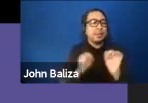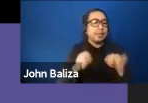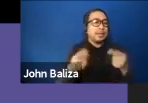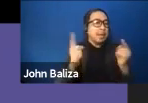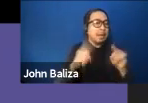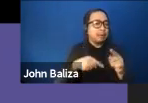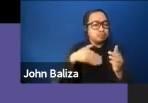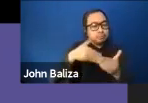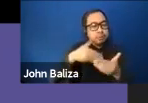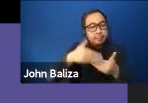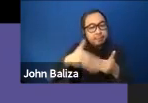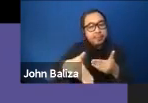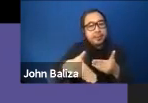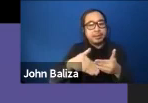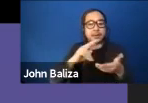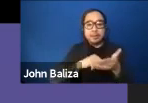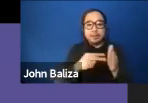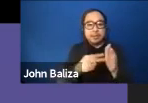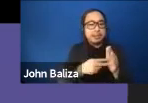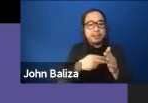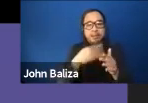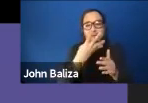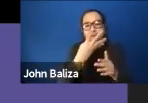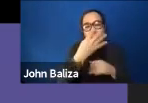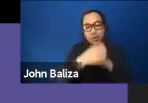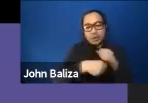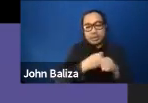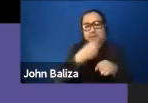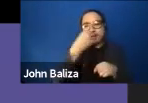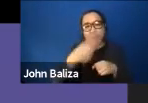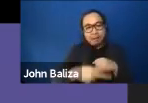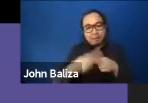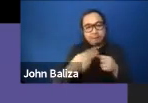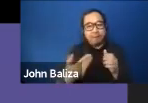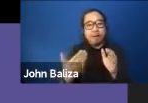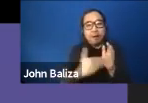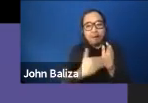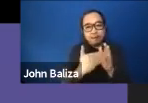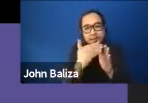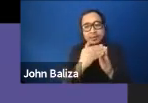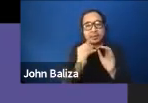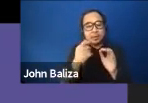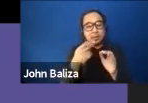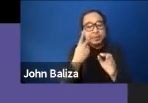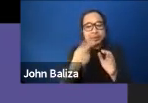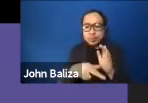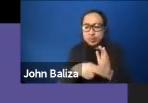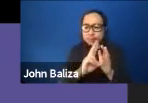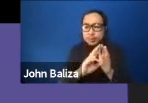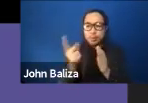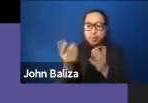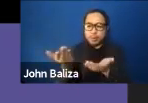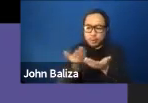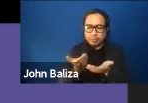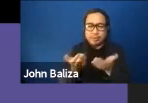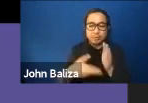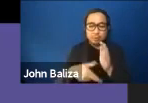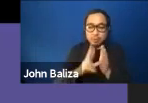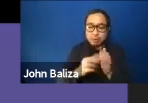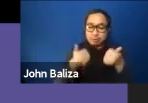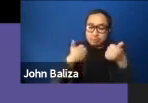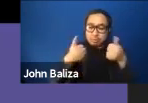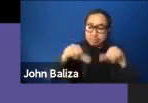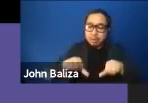periodically, which means every 4.5 years, they will look back to recommendation that they have accepted